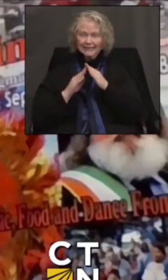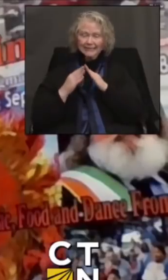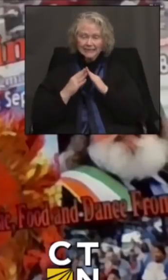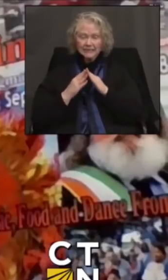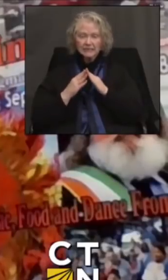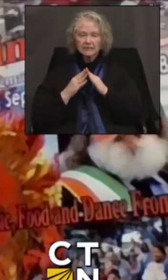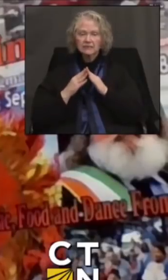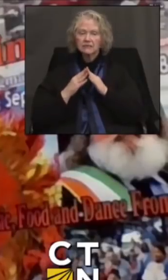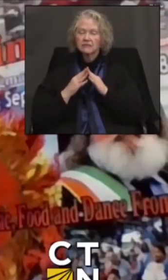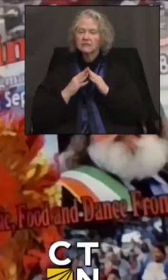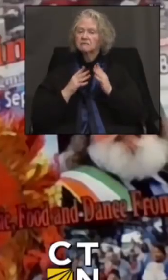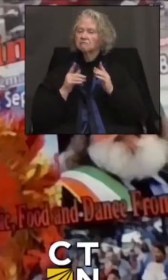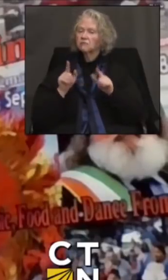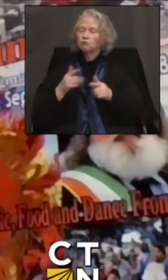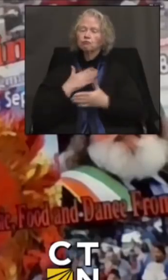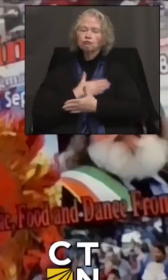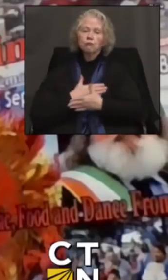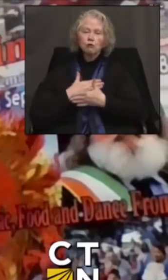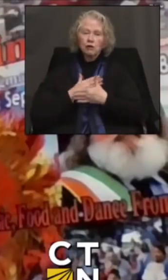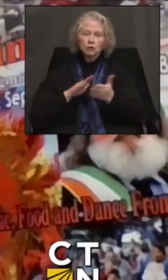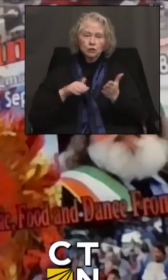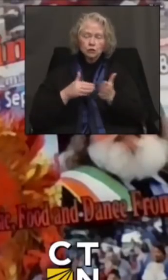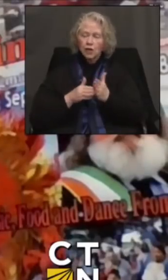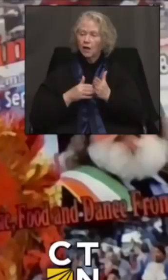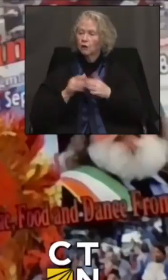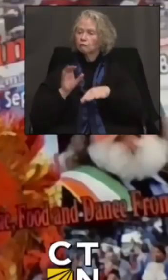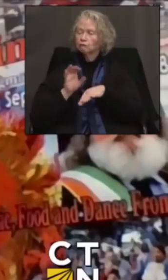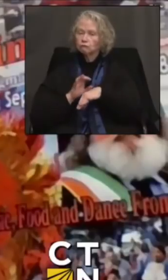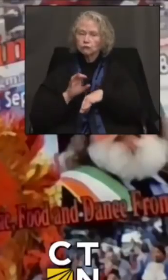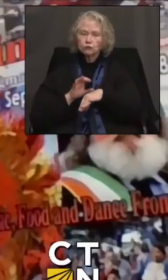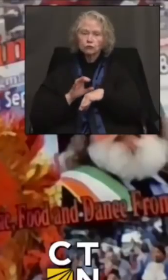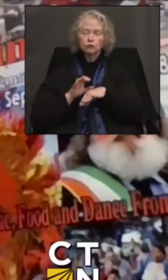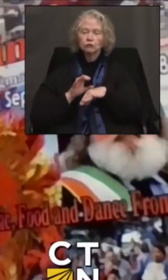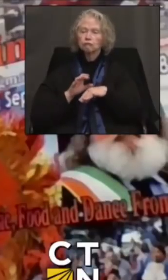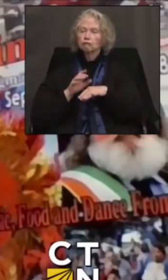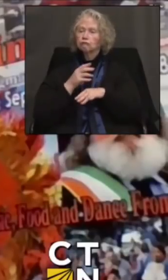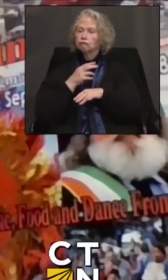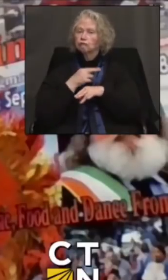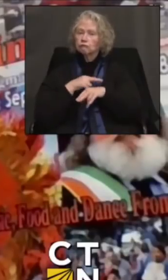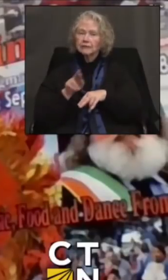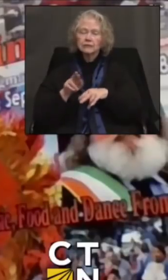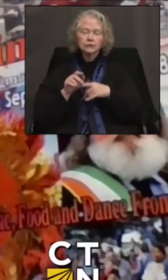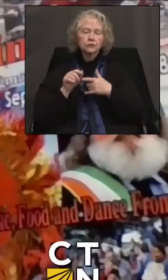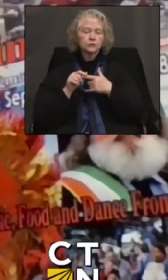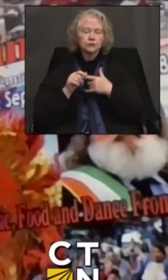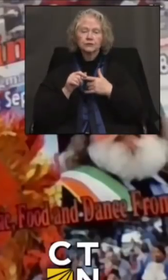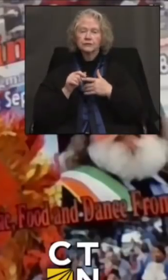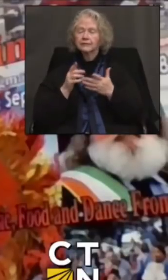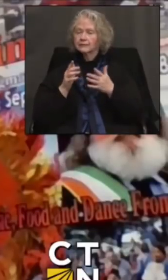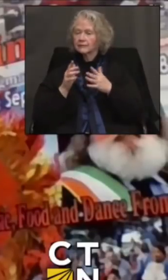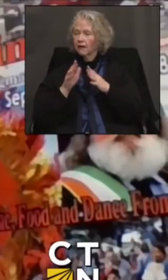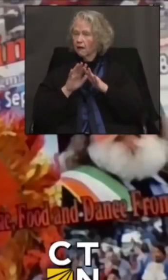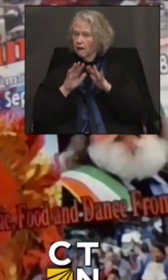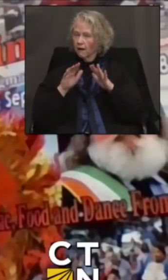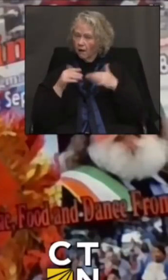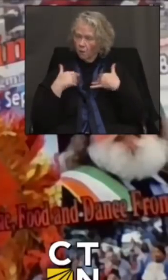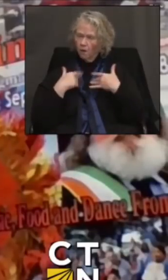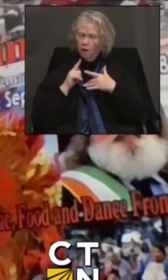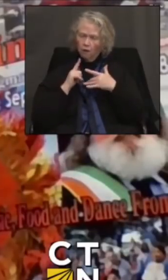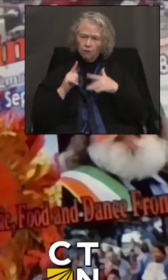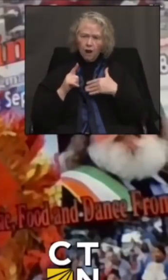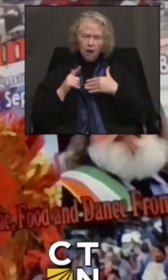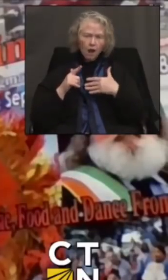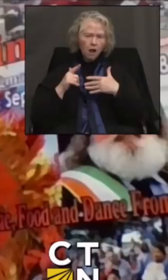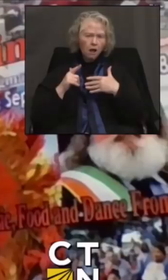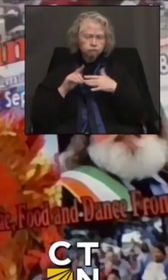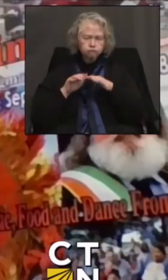in the recreation centers, into the different churches, different faith-based organizations. We have done a tremendous job